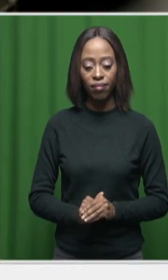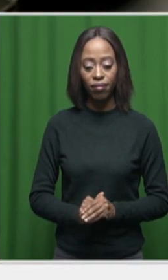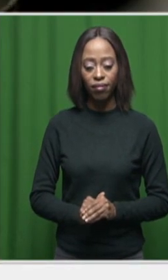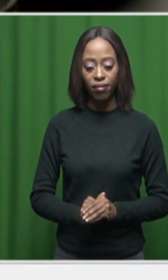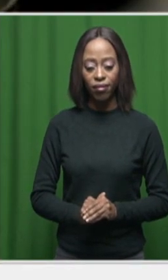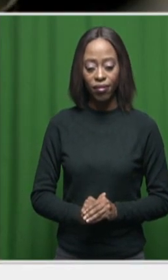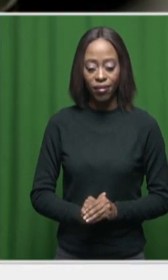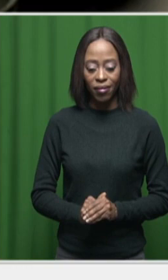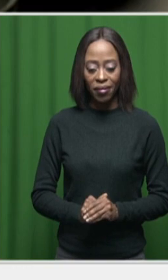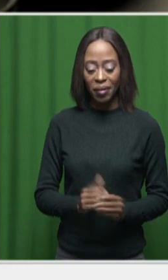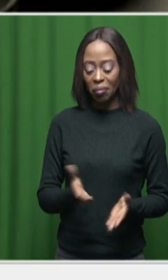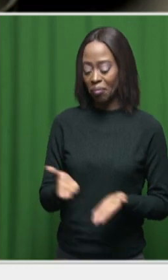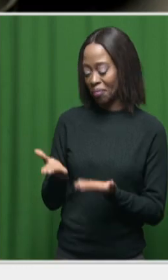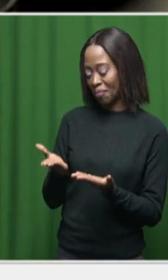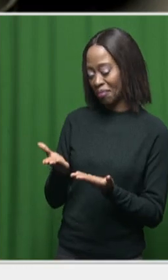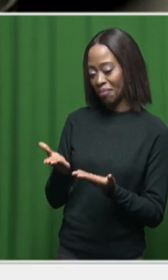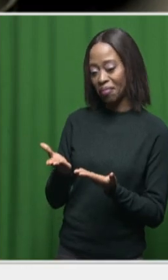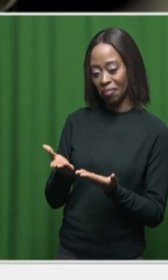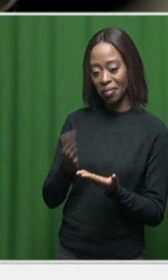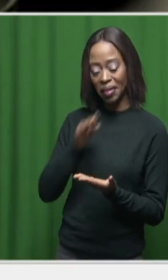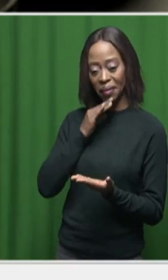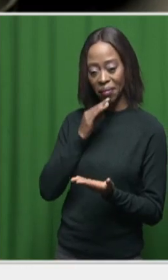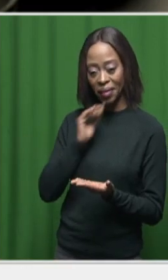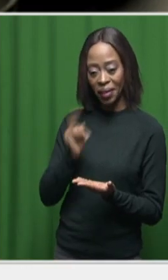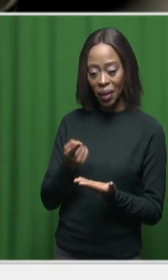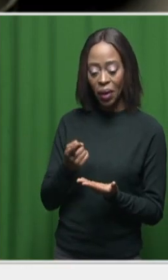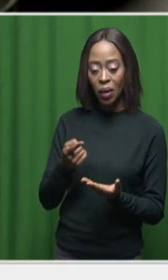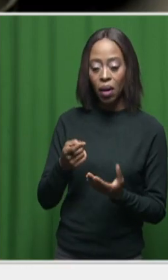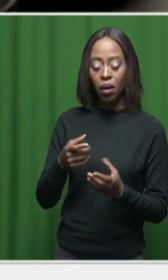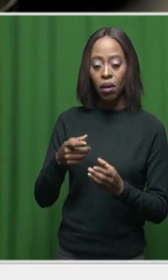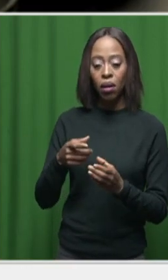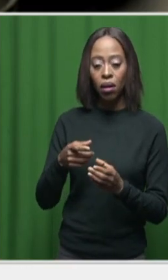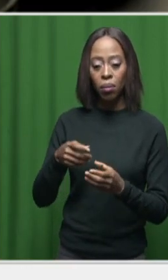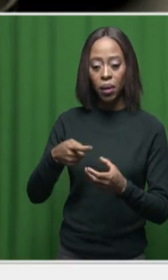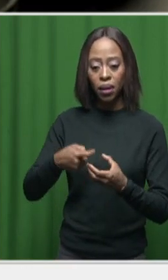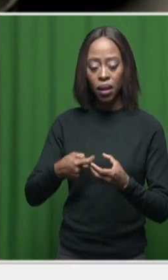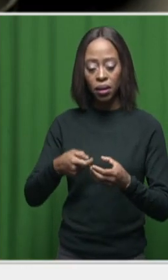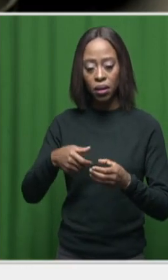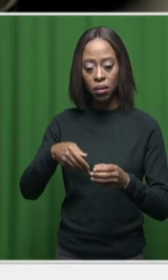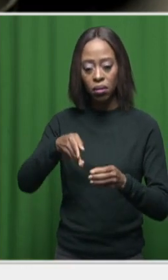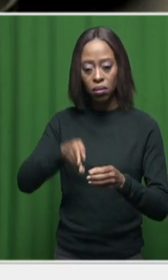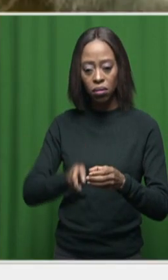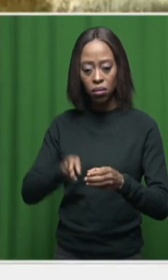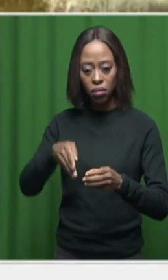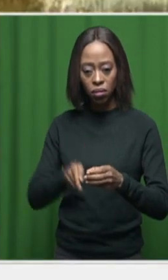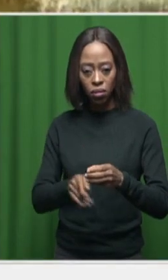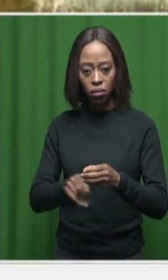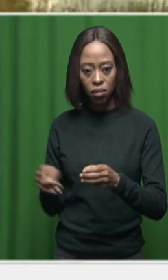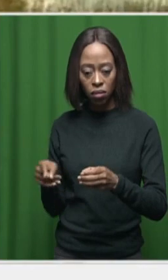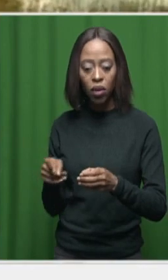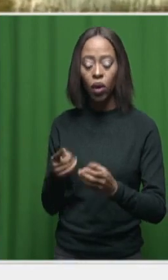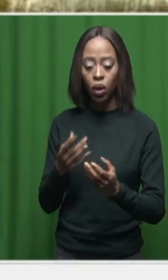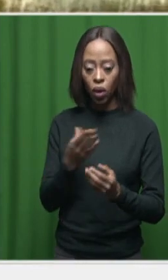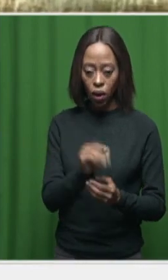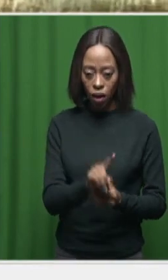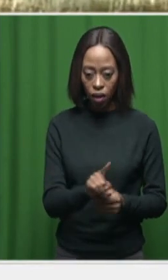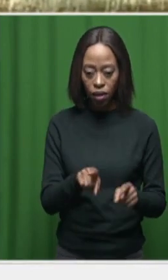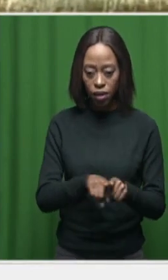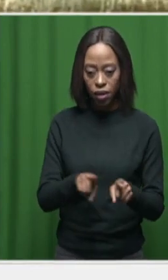And then some onion sprouts. Alright, so we've got the roasted butternut. We're going to finish it off with a goat's